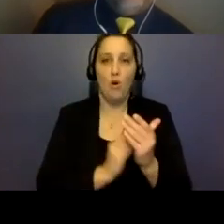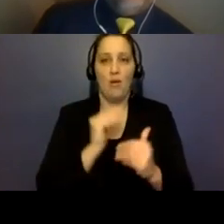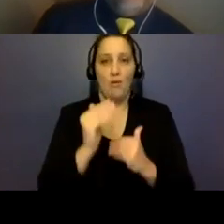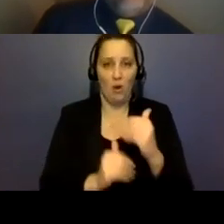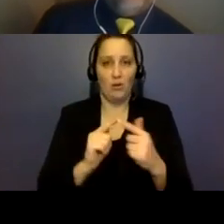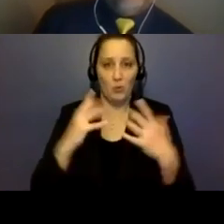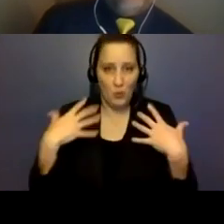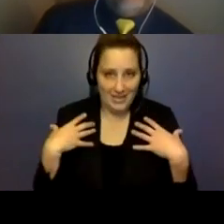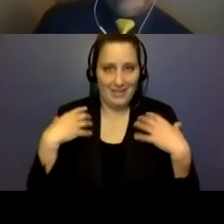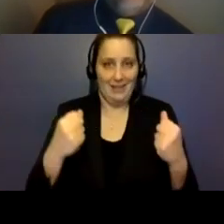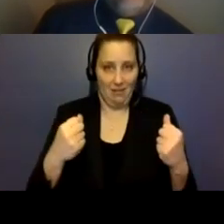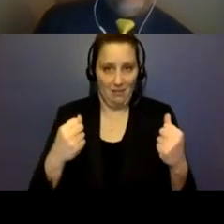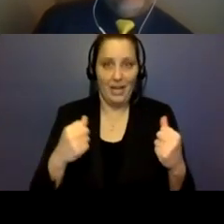itself,